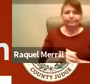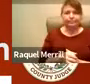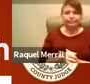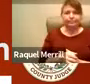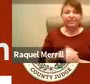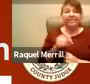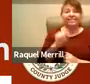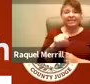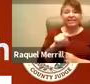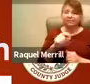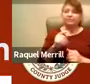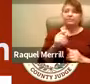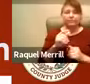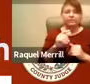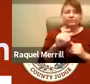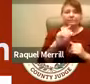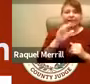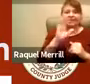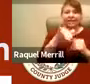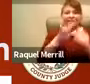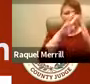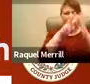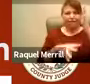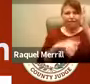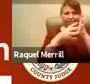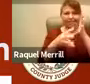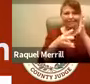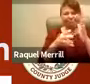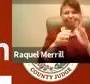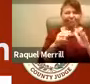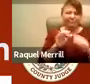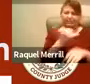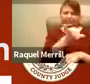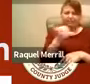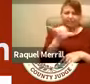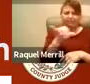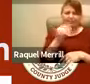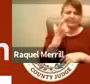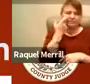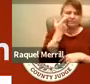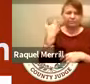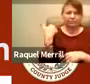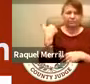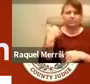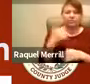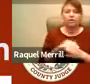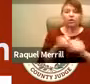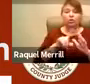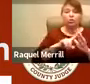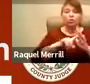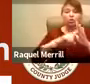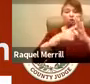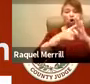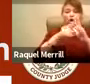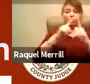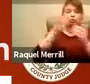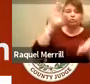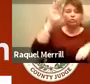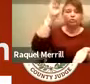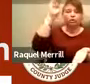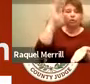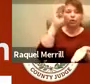This is just simply that graph, but just in a bar graph. As you can see, we're starting to taper